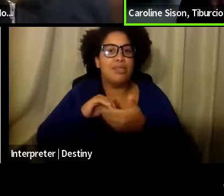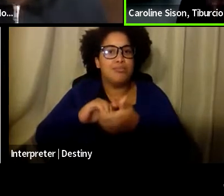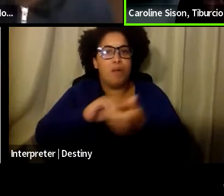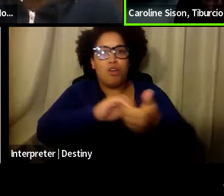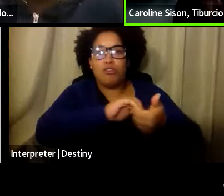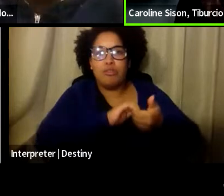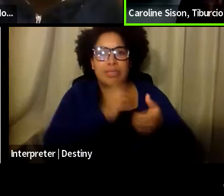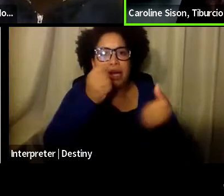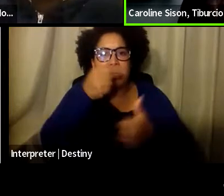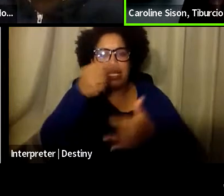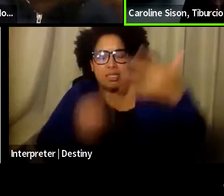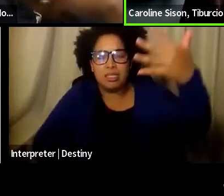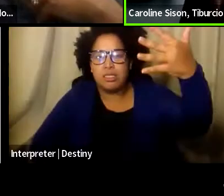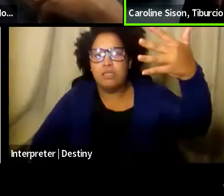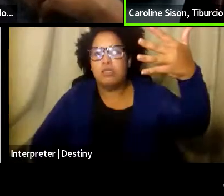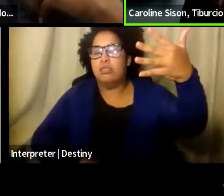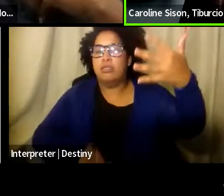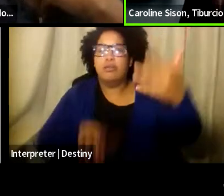So.